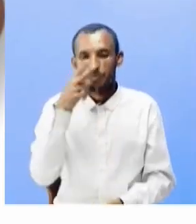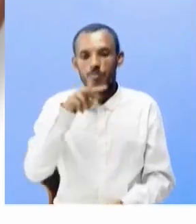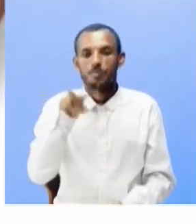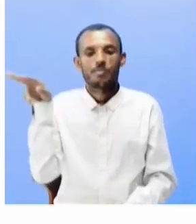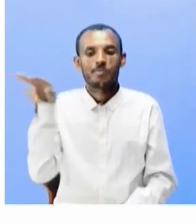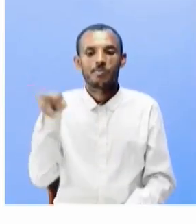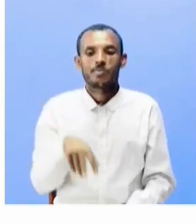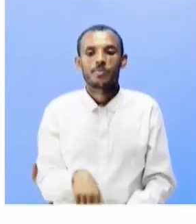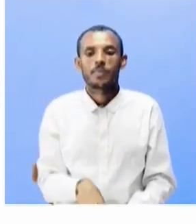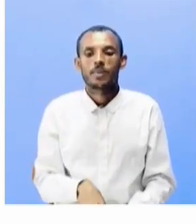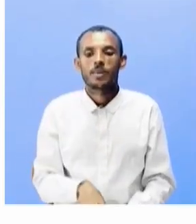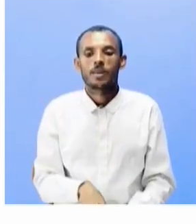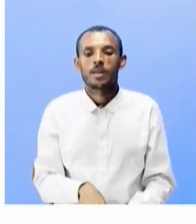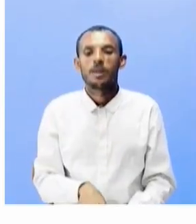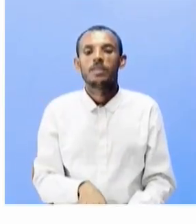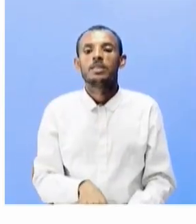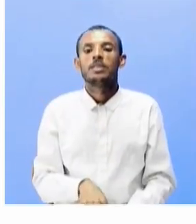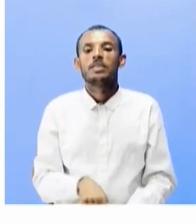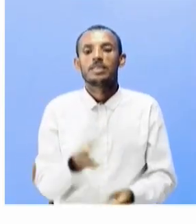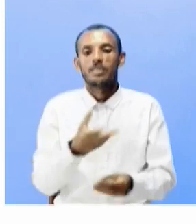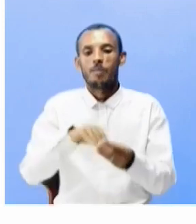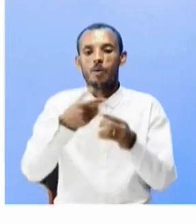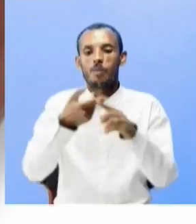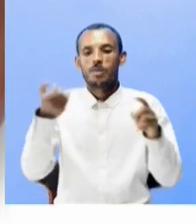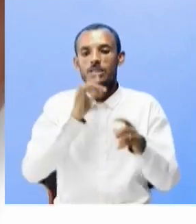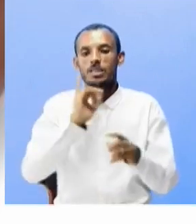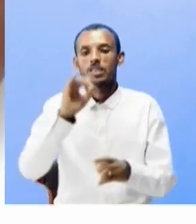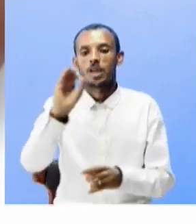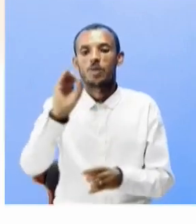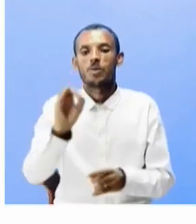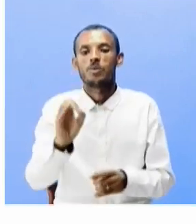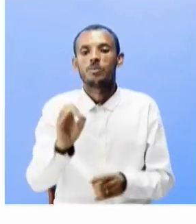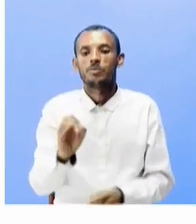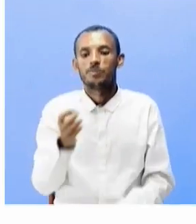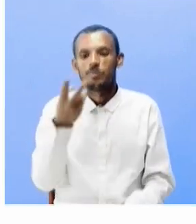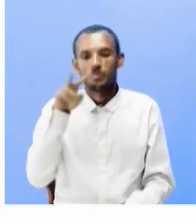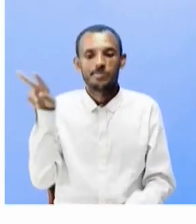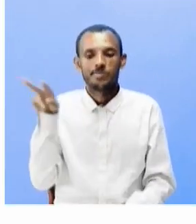we said the sum of opposites is 0, so these two cancel out.